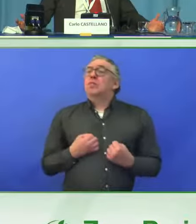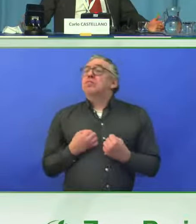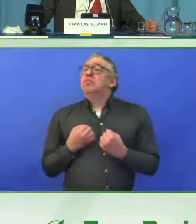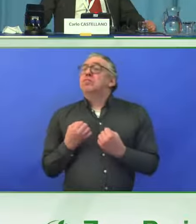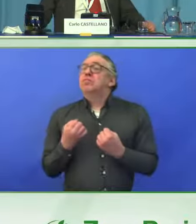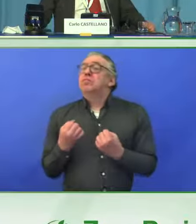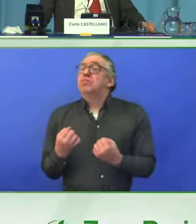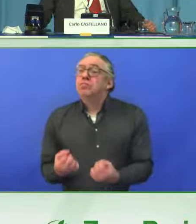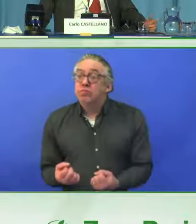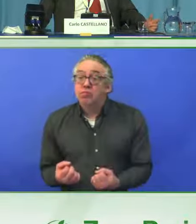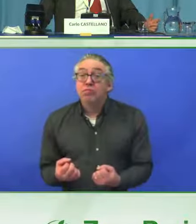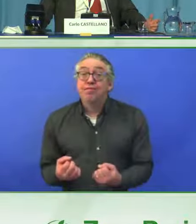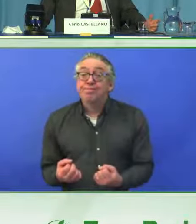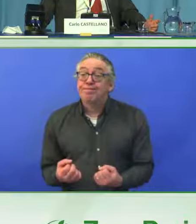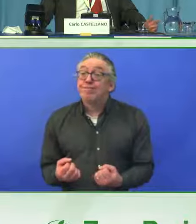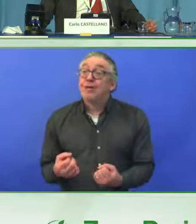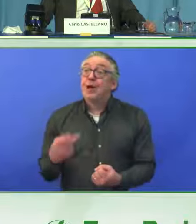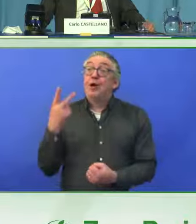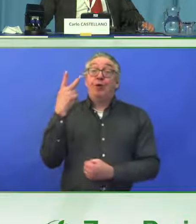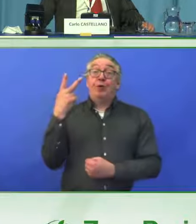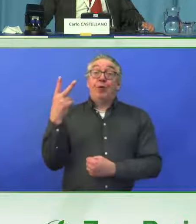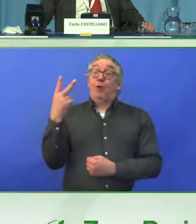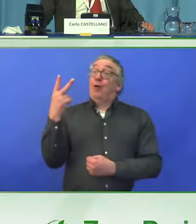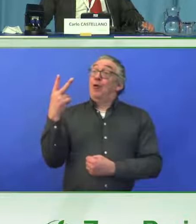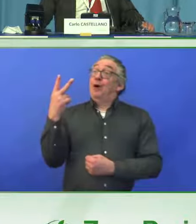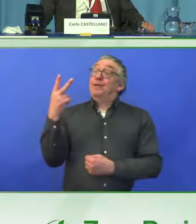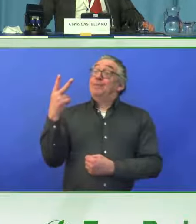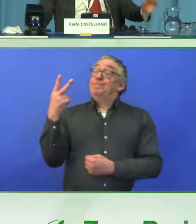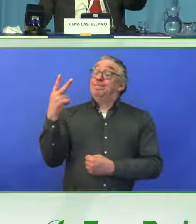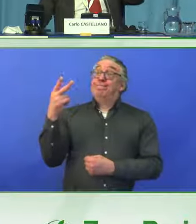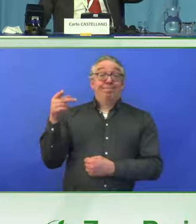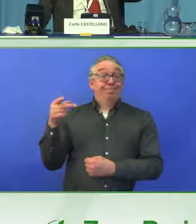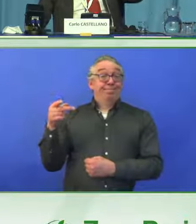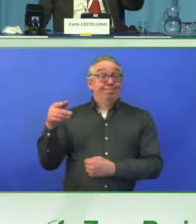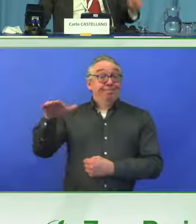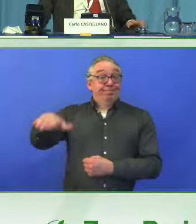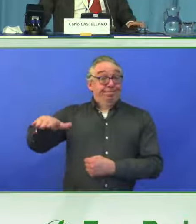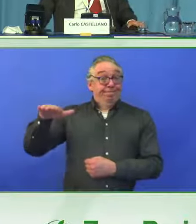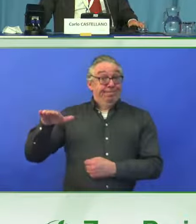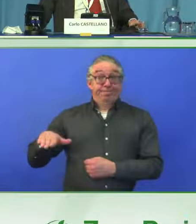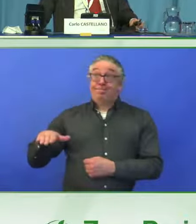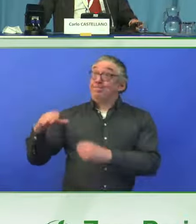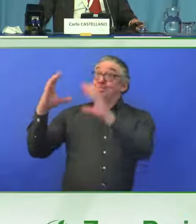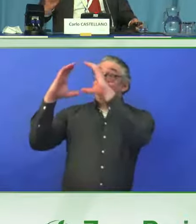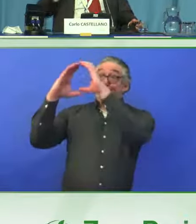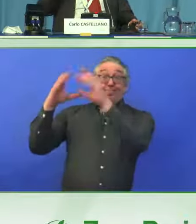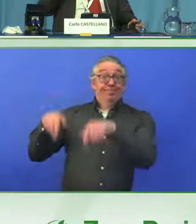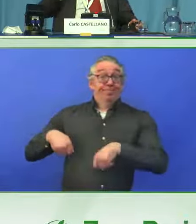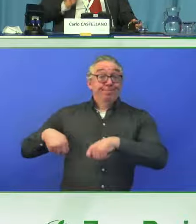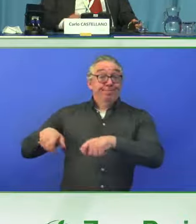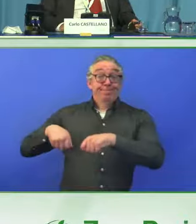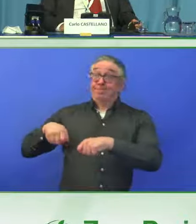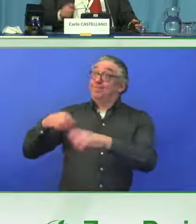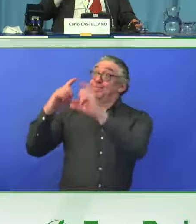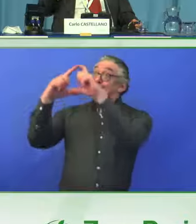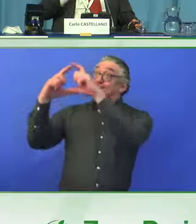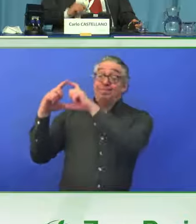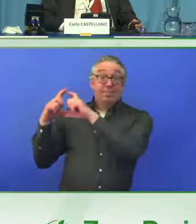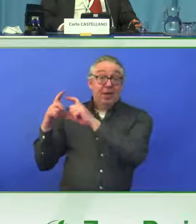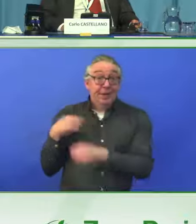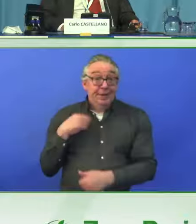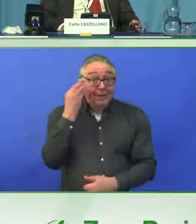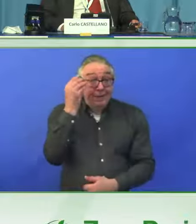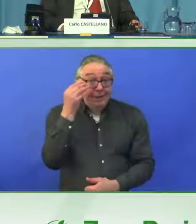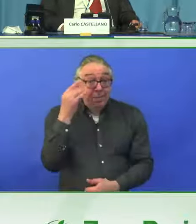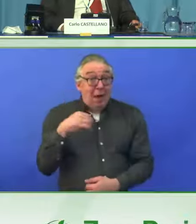regularly. Can I park in other places? Stop for a while and think about that. I come back